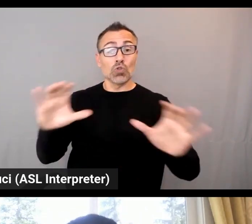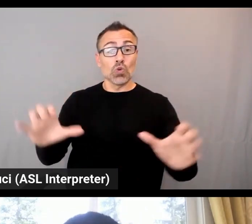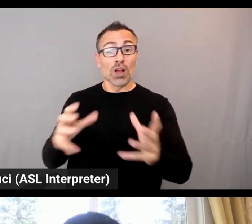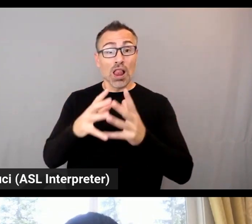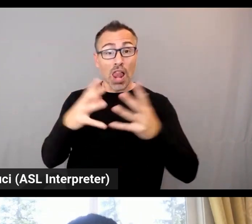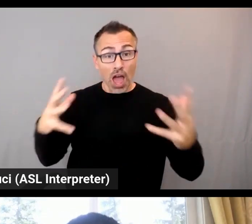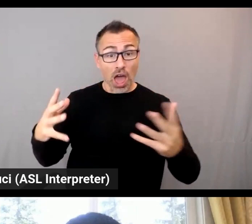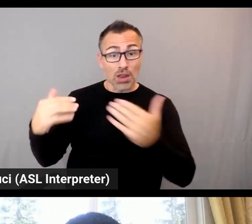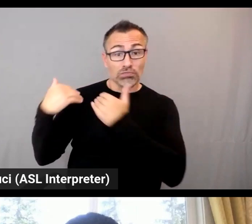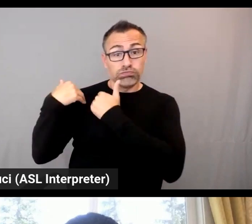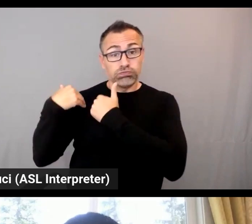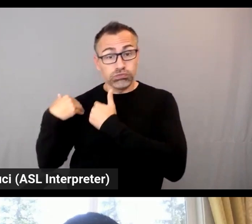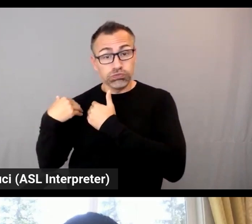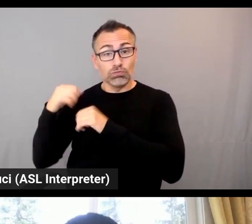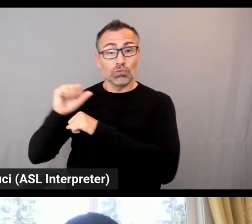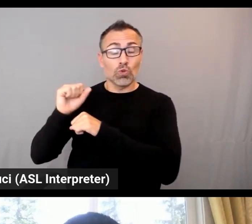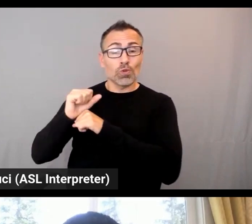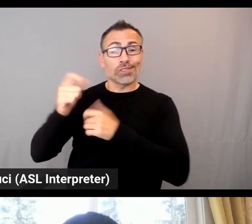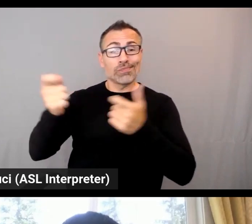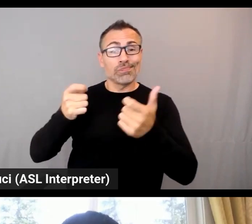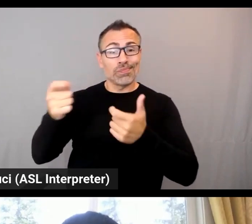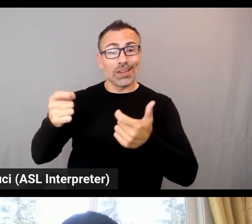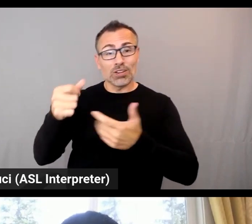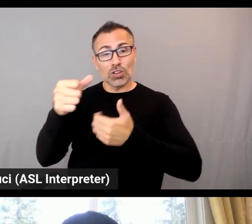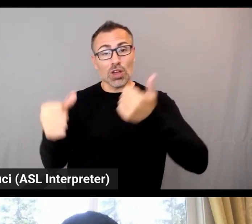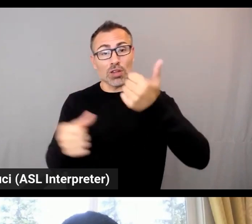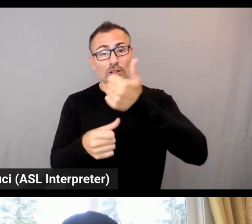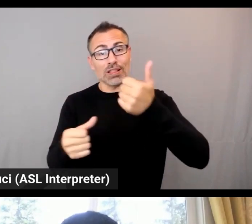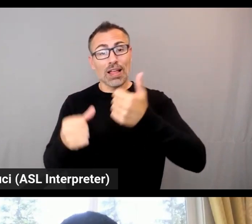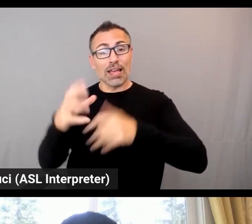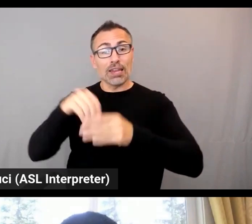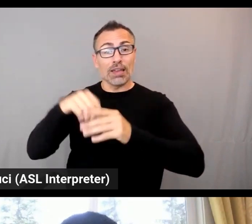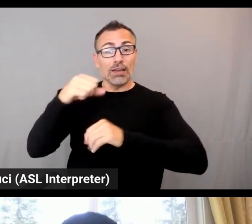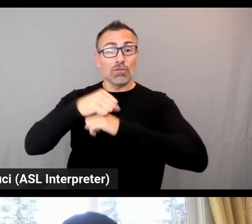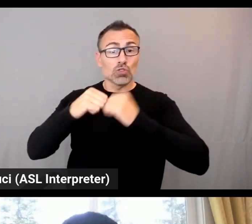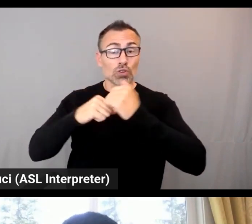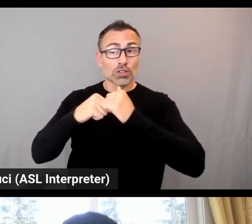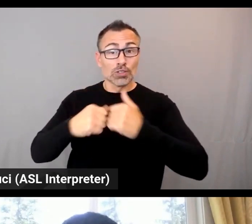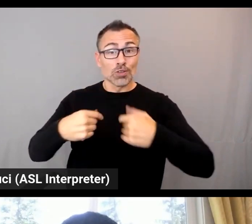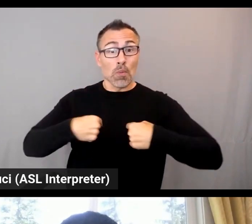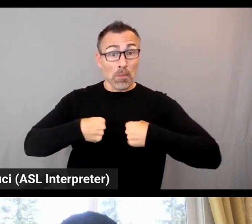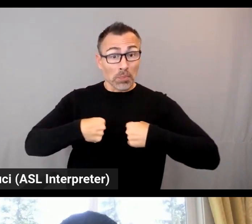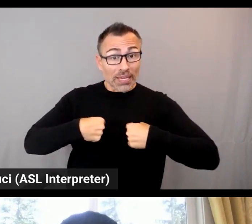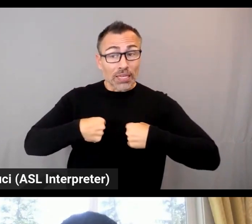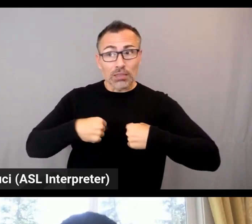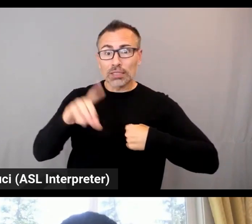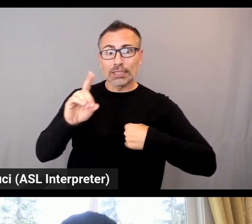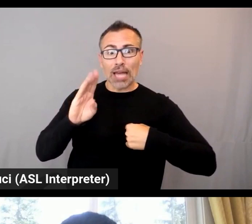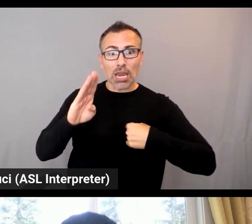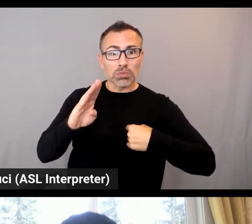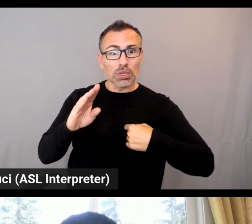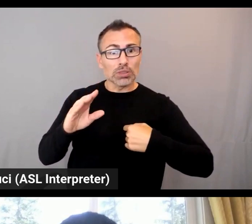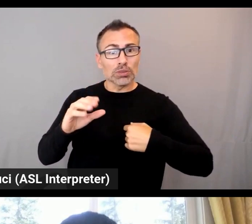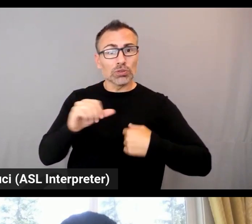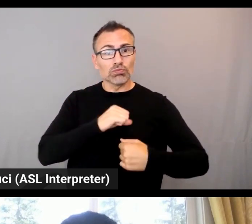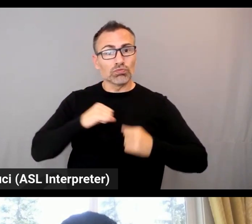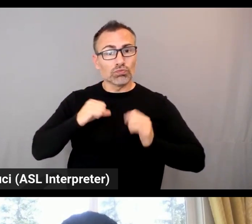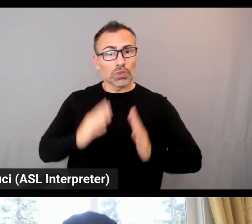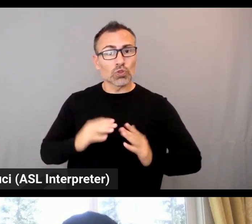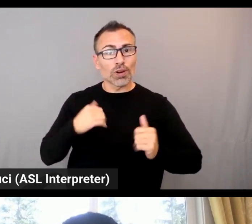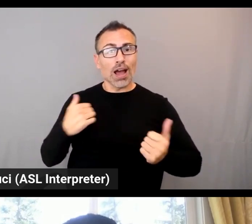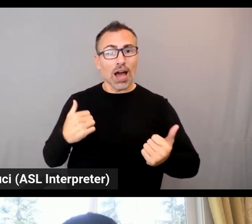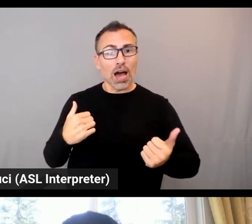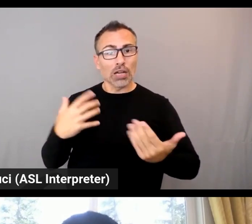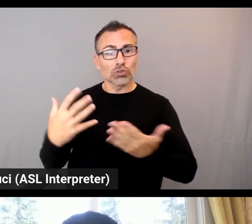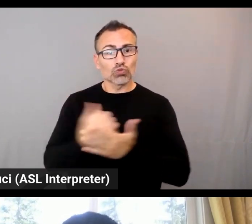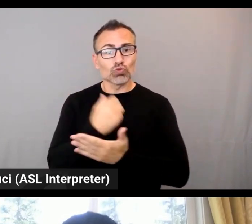of having to manage the underlying infrastructure. So myself as a database administrator, I can consume database as a service